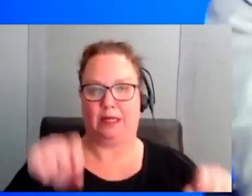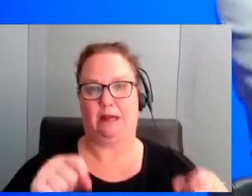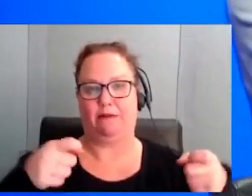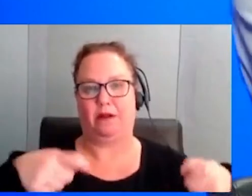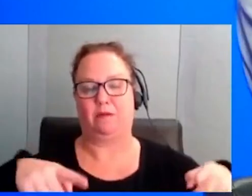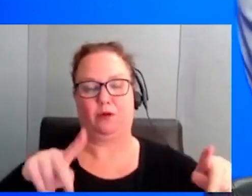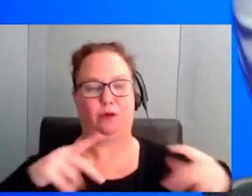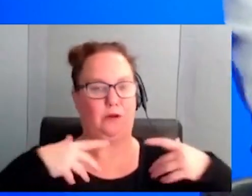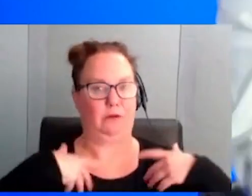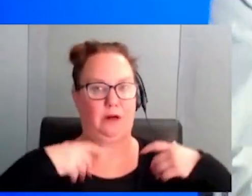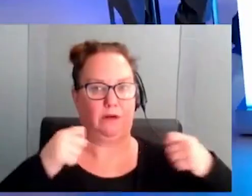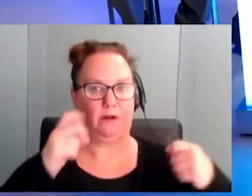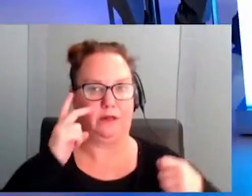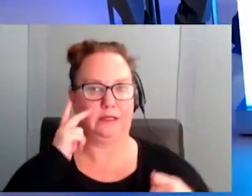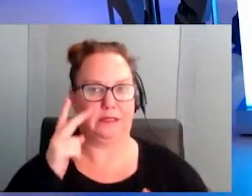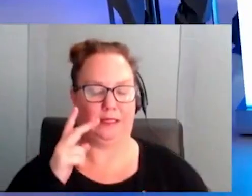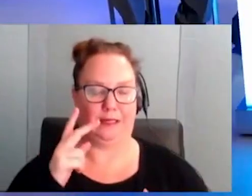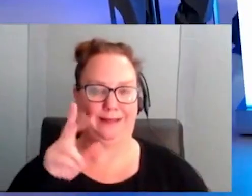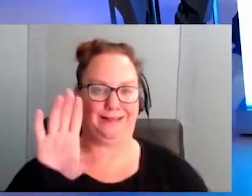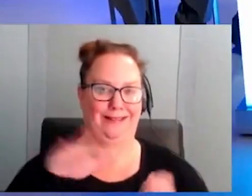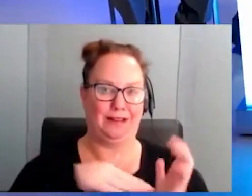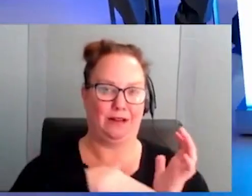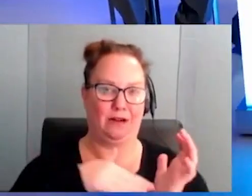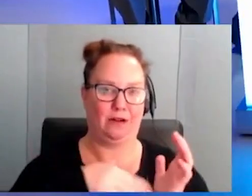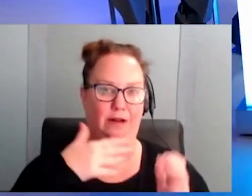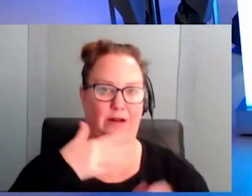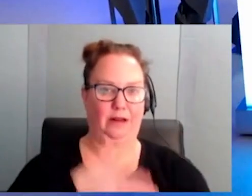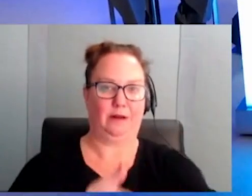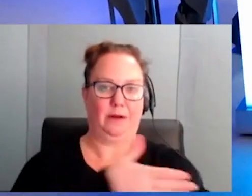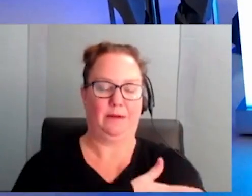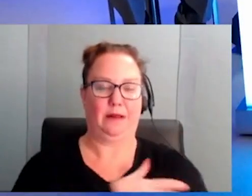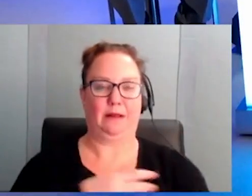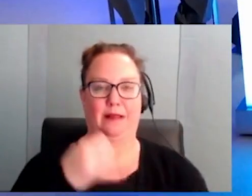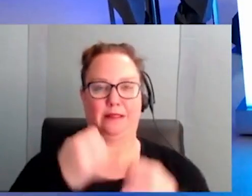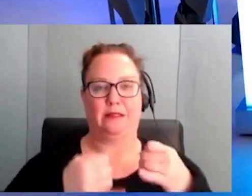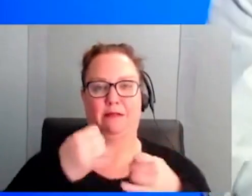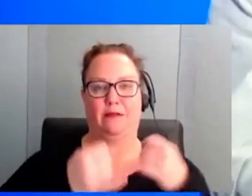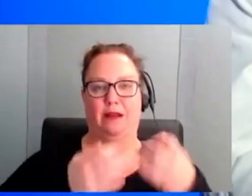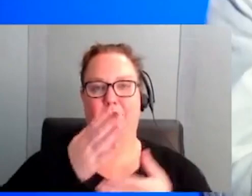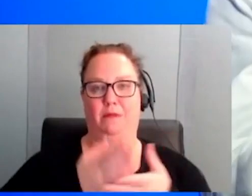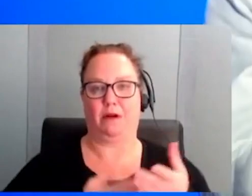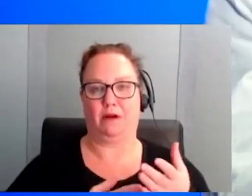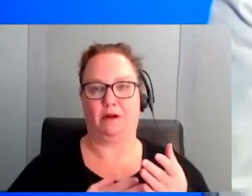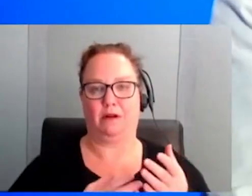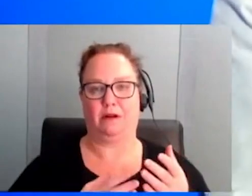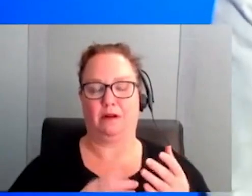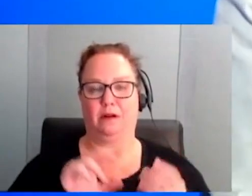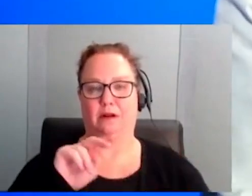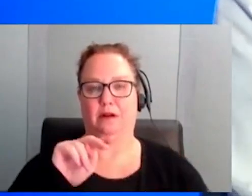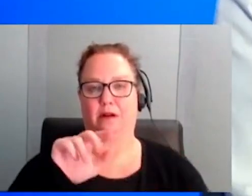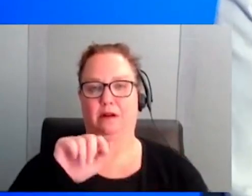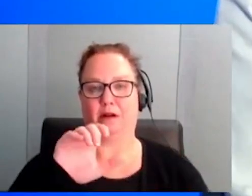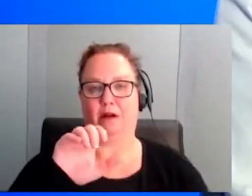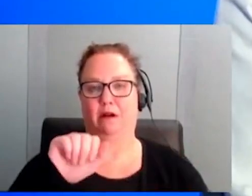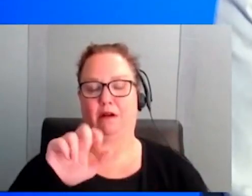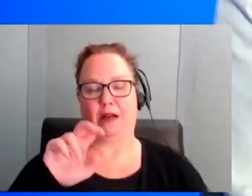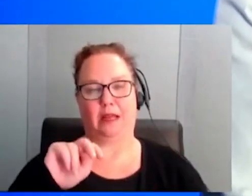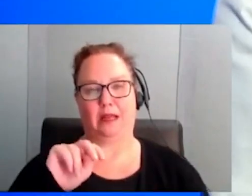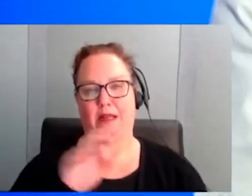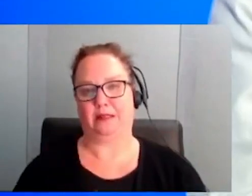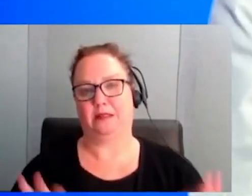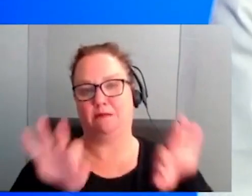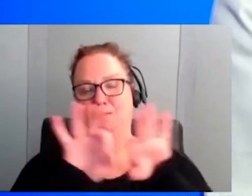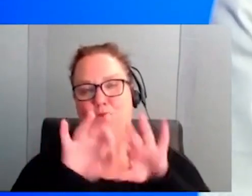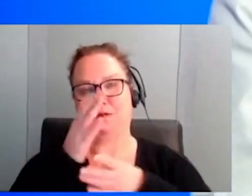recover and see Dr. Sethi and get better. That's the final kind of piece of it. So Narcan is a very important component in dealing